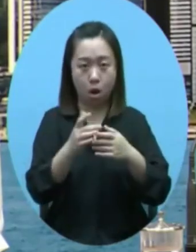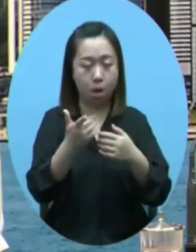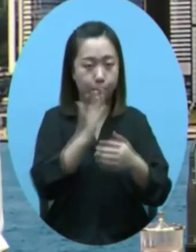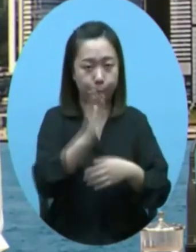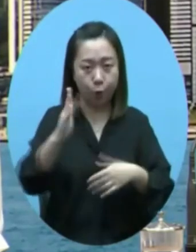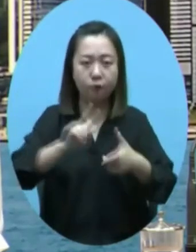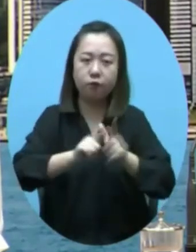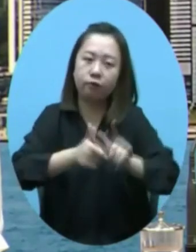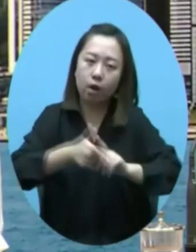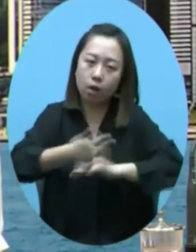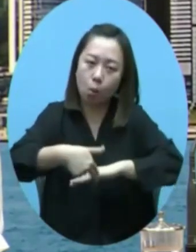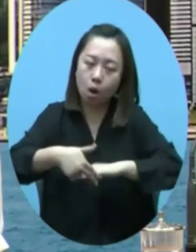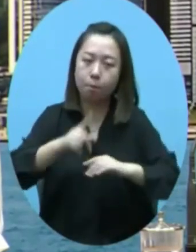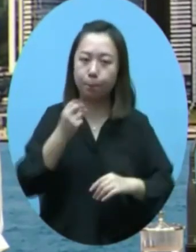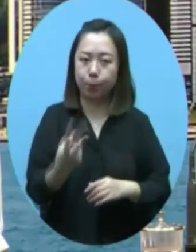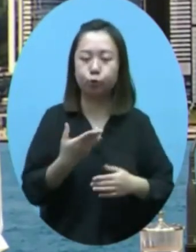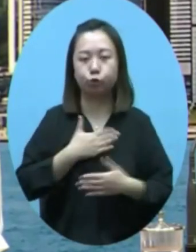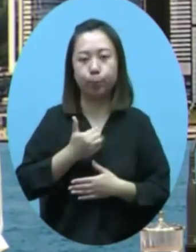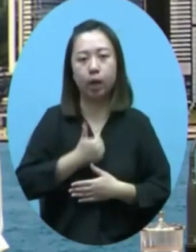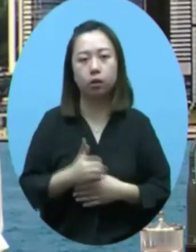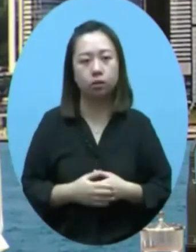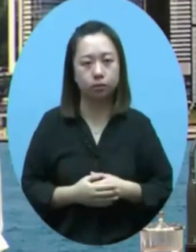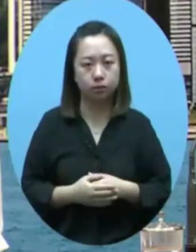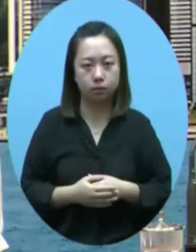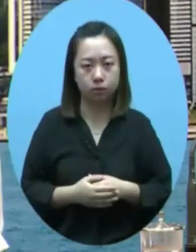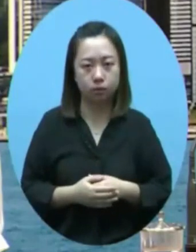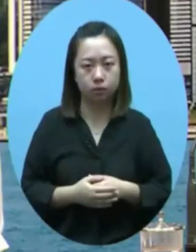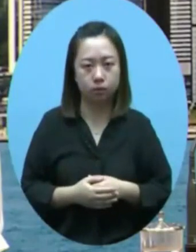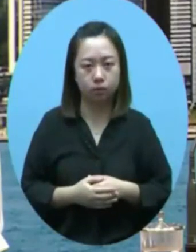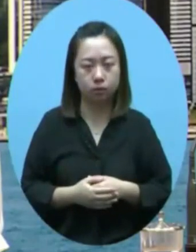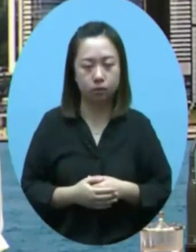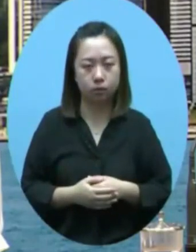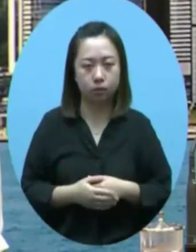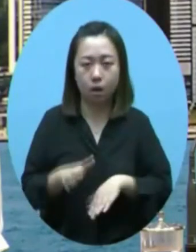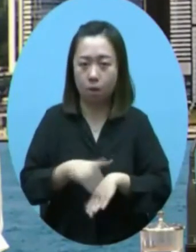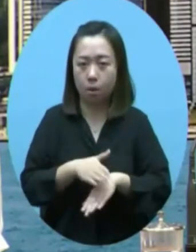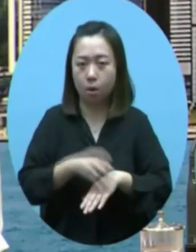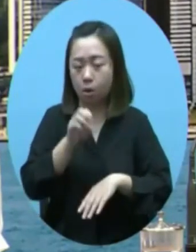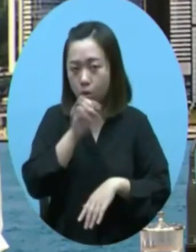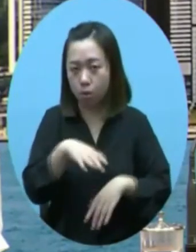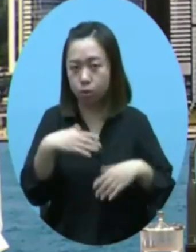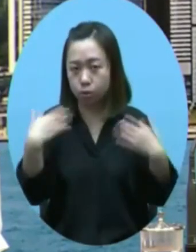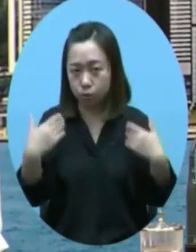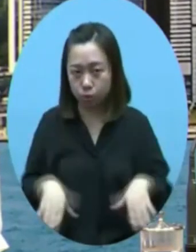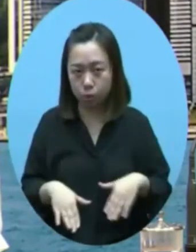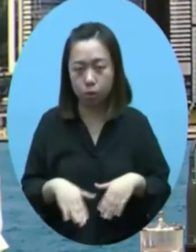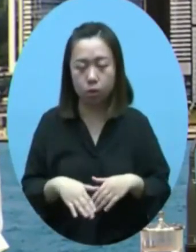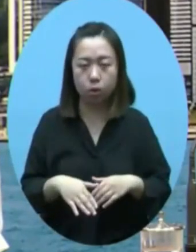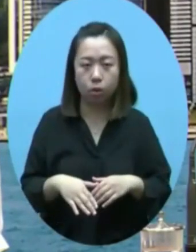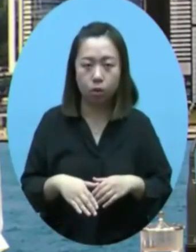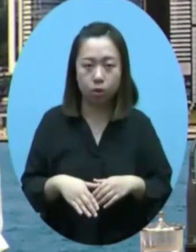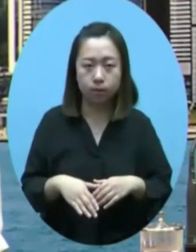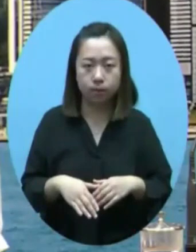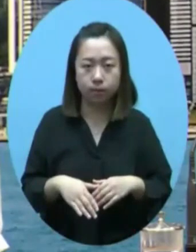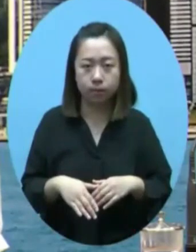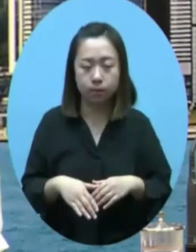So this is actually our backup plans for all possible scenarios. And as I said earlier as well,